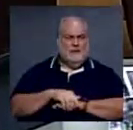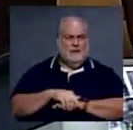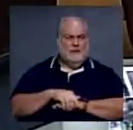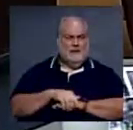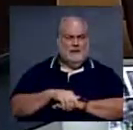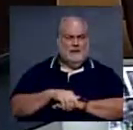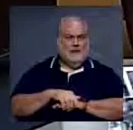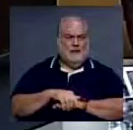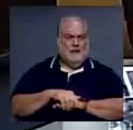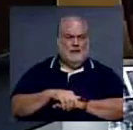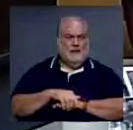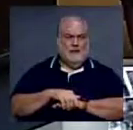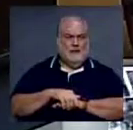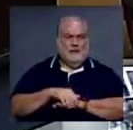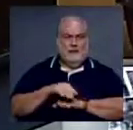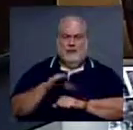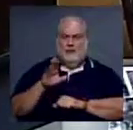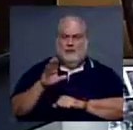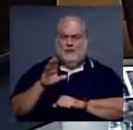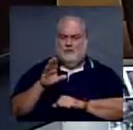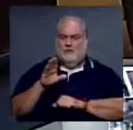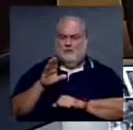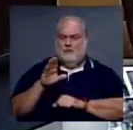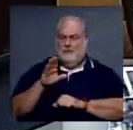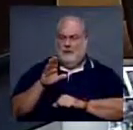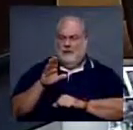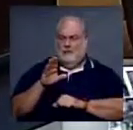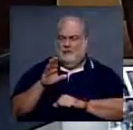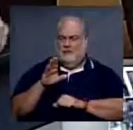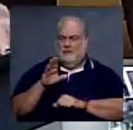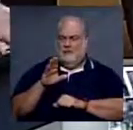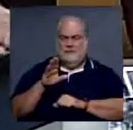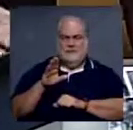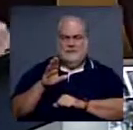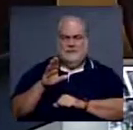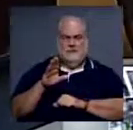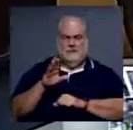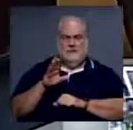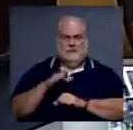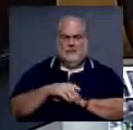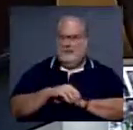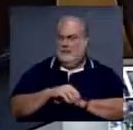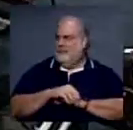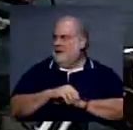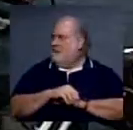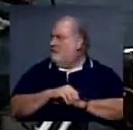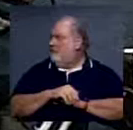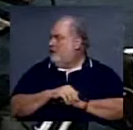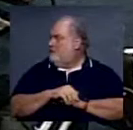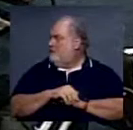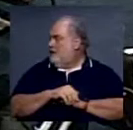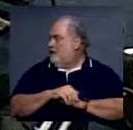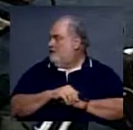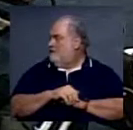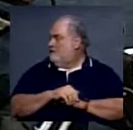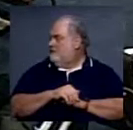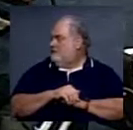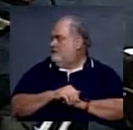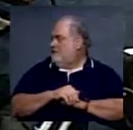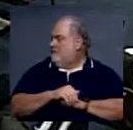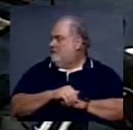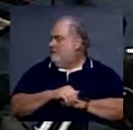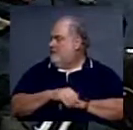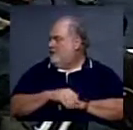So that's a long way from your That's in- neighborhood? 2.0 miles. Okay. Mr. Clark, if you're going to, please come to the